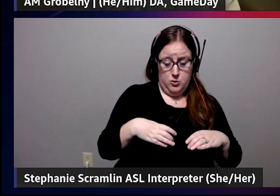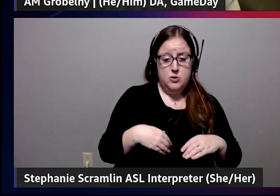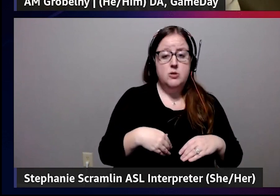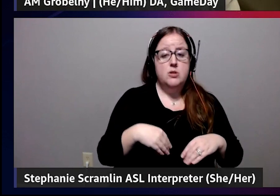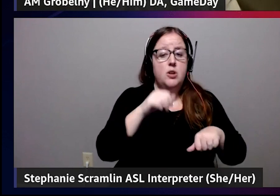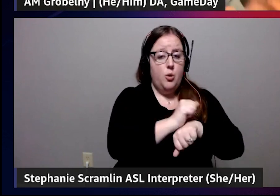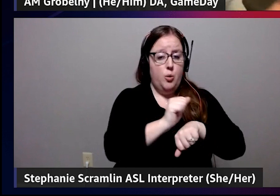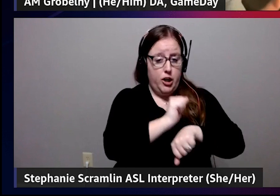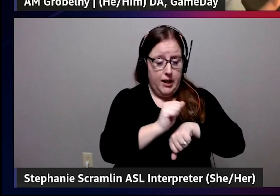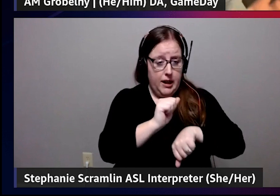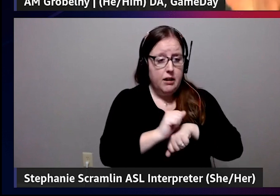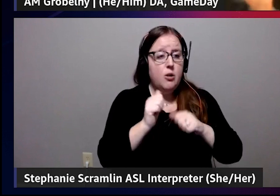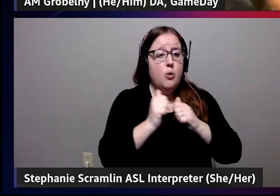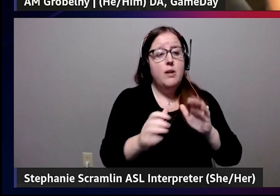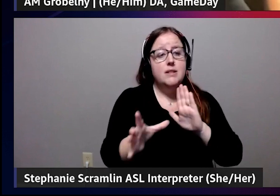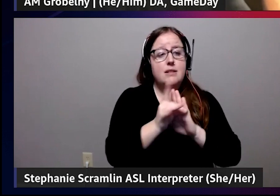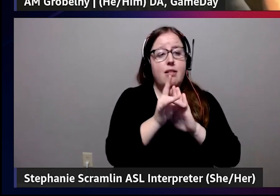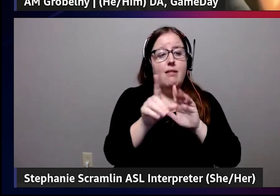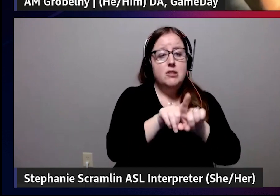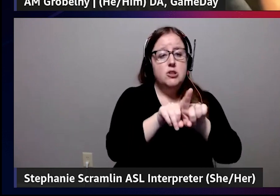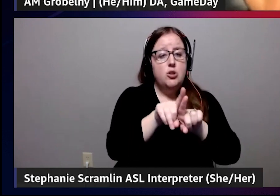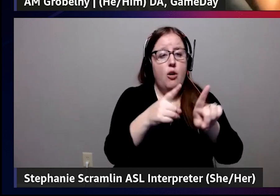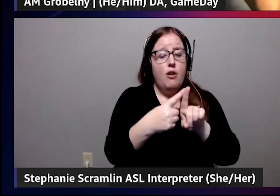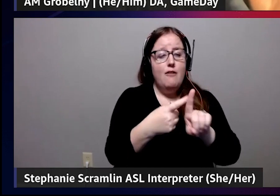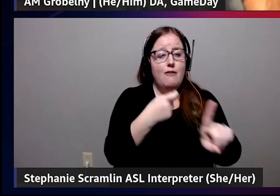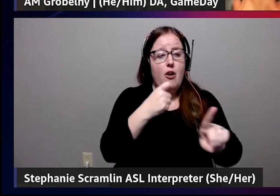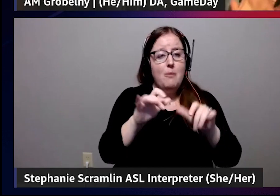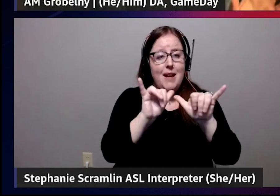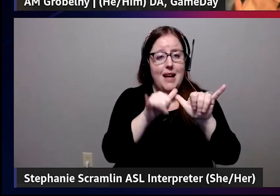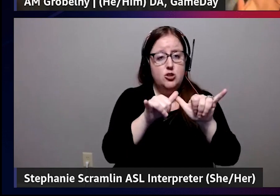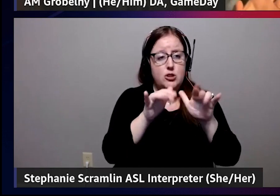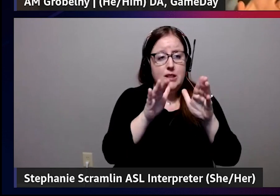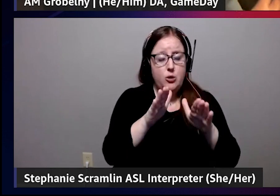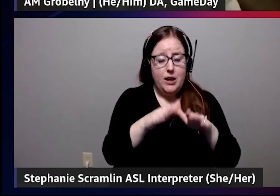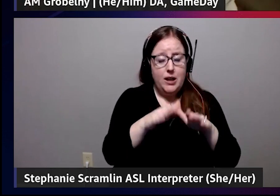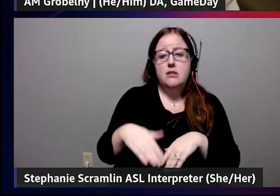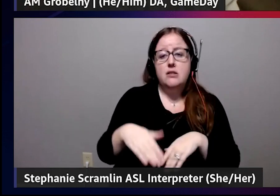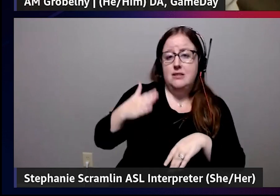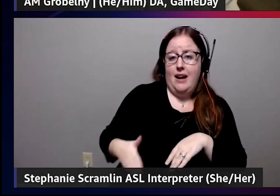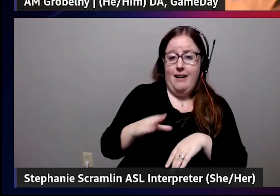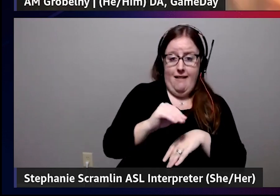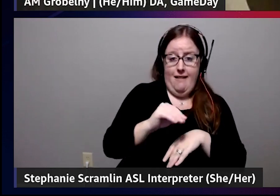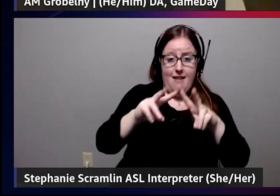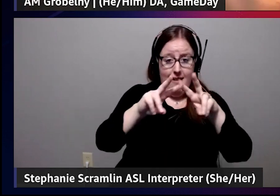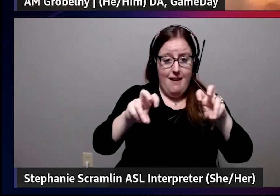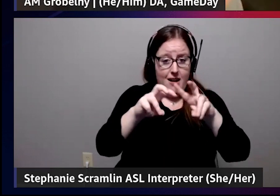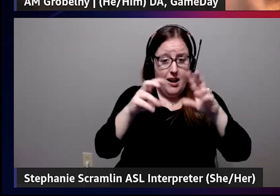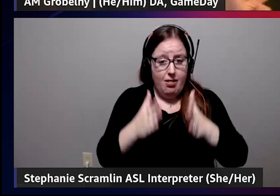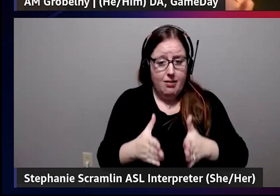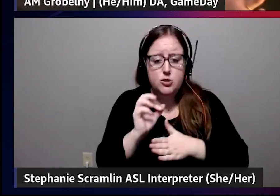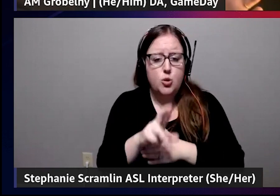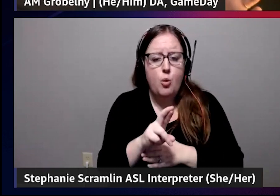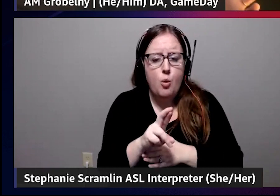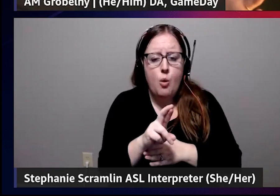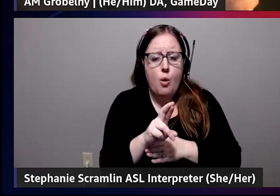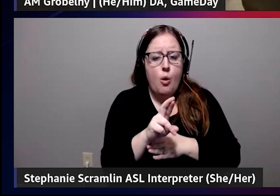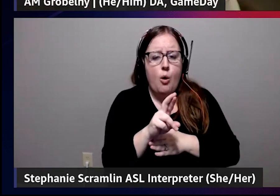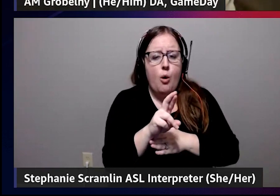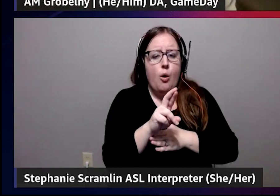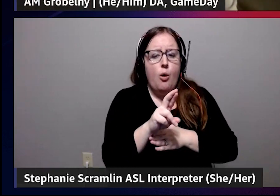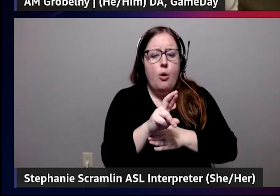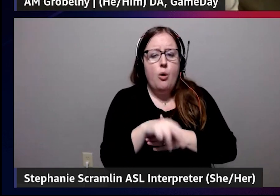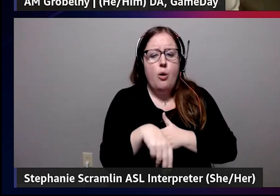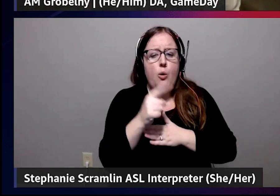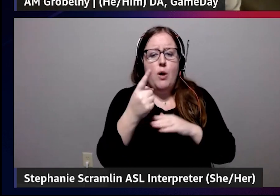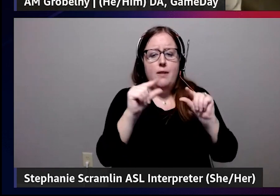working with SelectStar from the engineering or platform side as well as the analysts, or is it mainly for one of those